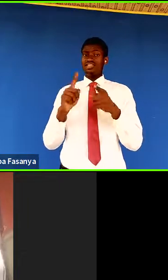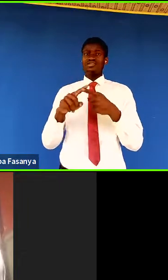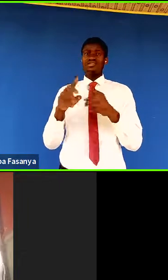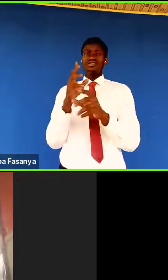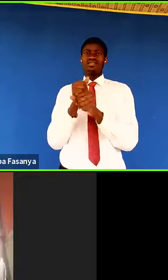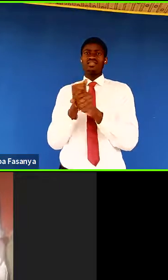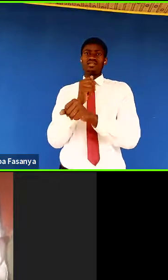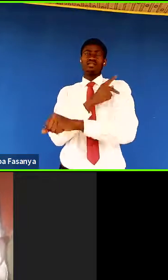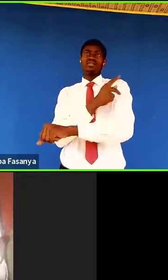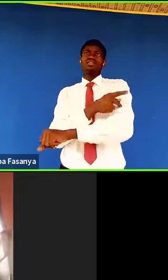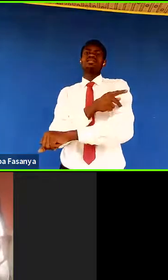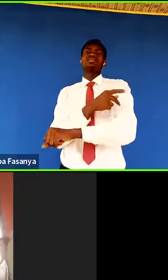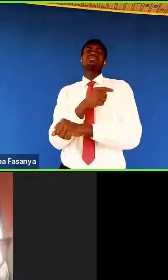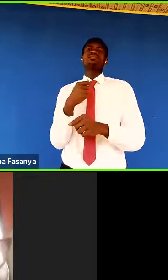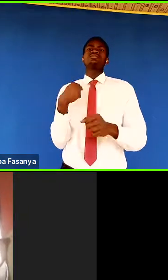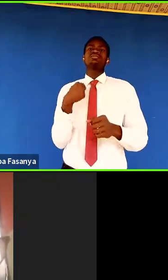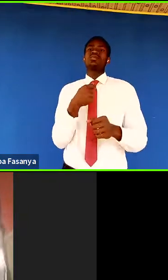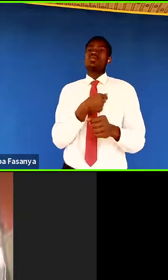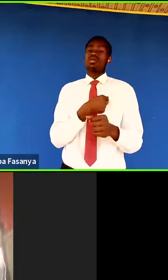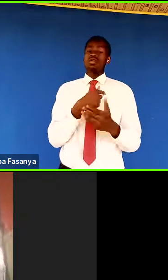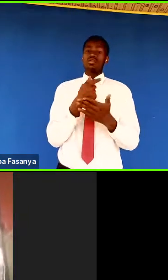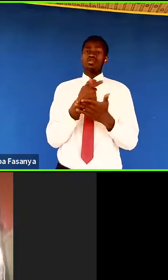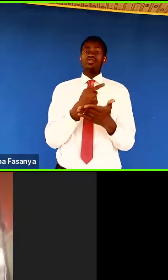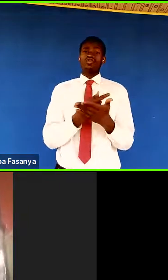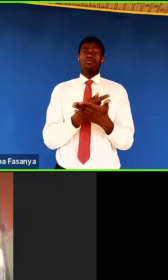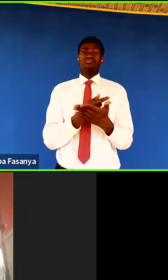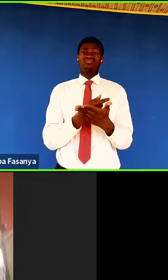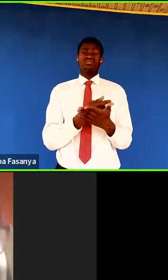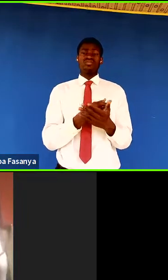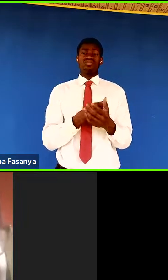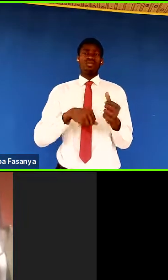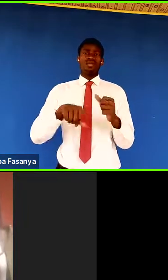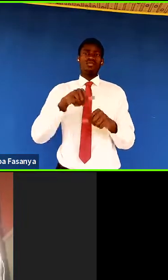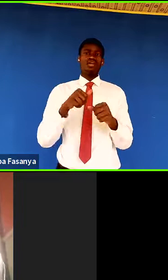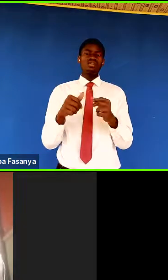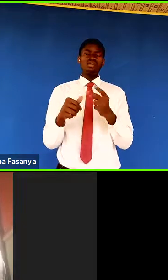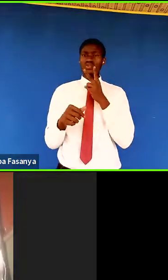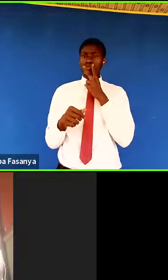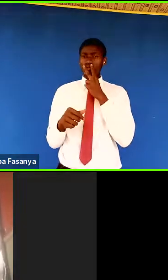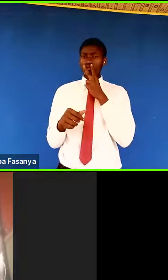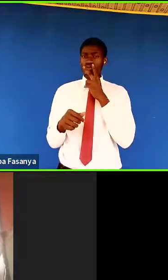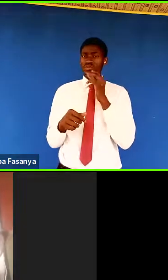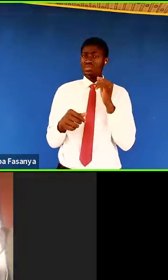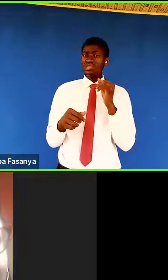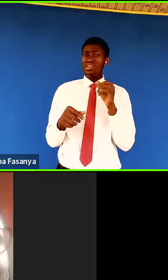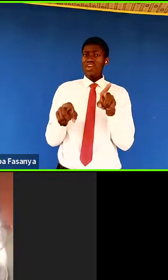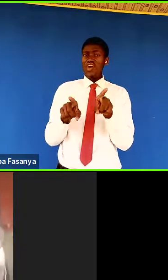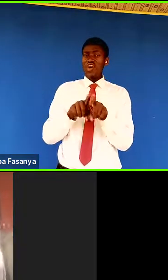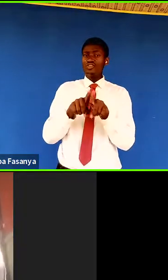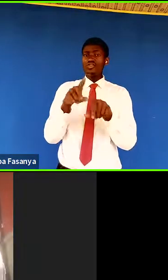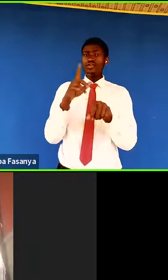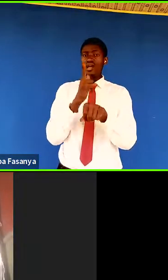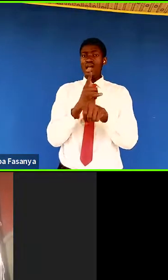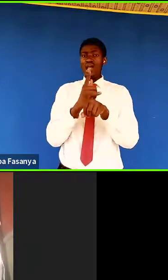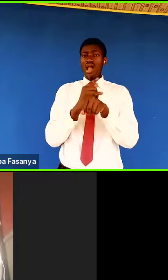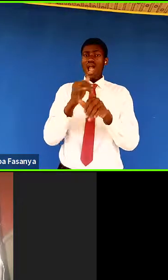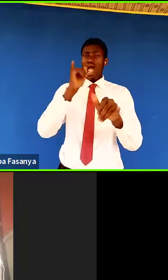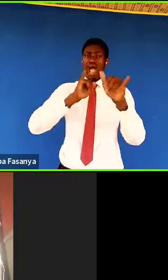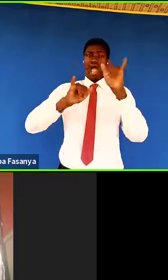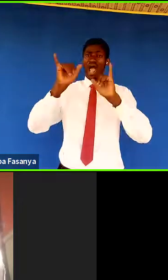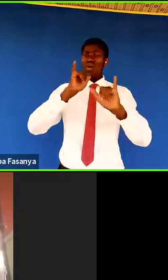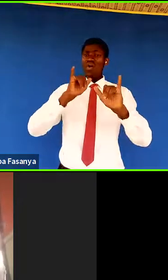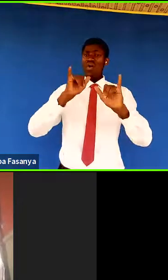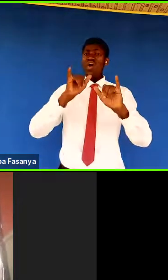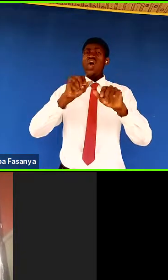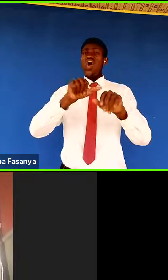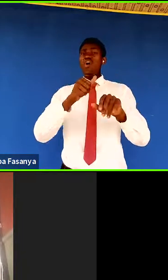talked about smoking, well, and then we've talked about alcohol, okay. Then other things like, for instance,